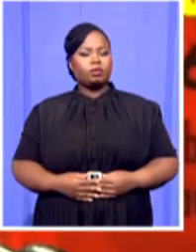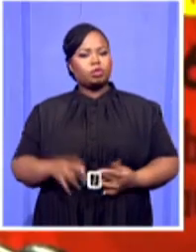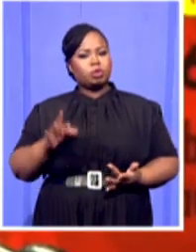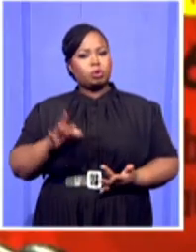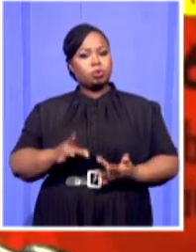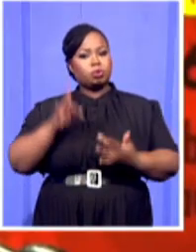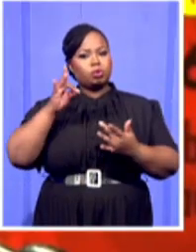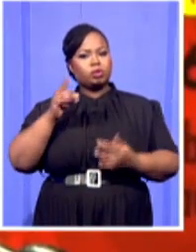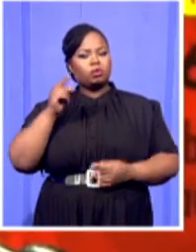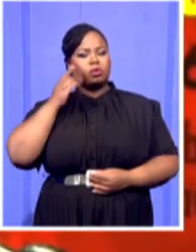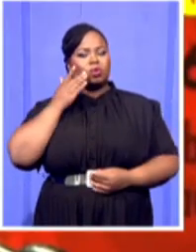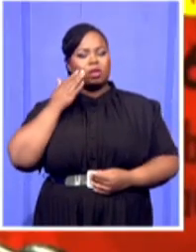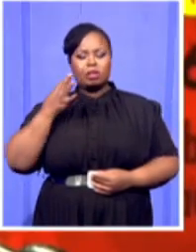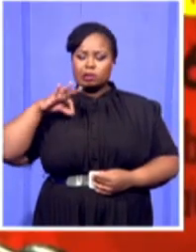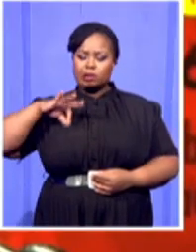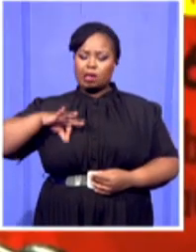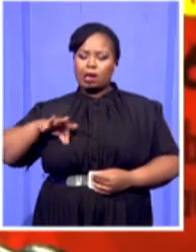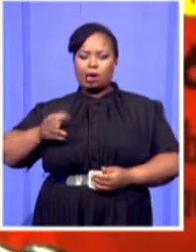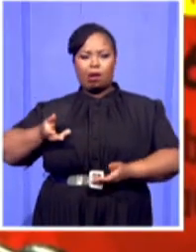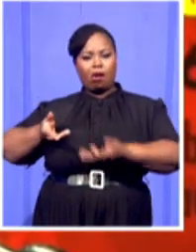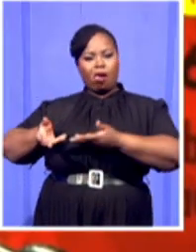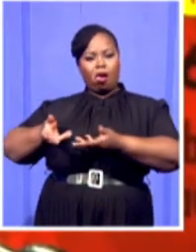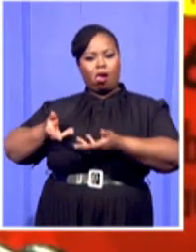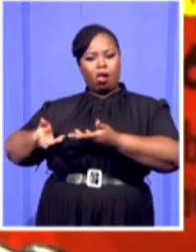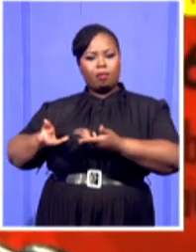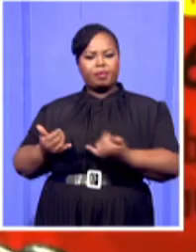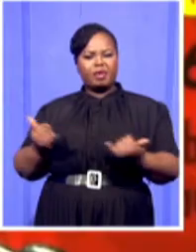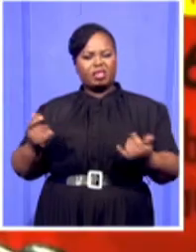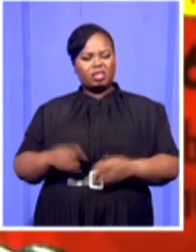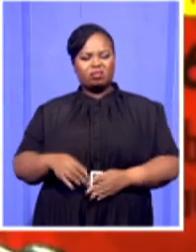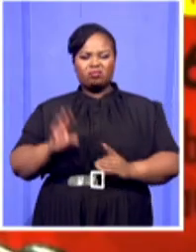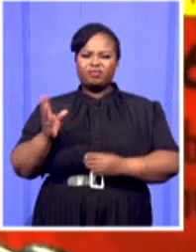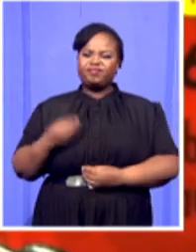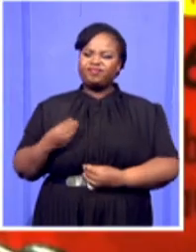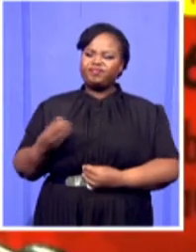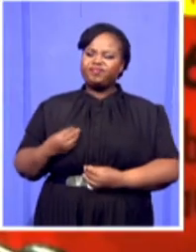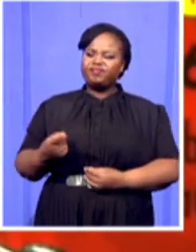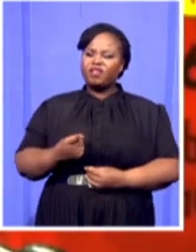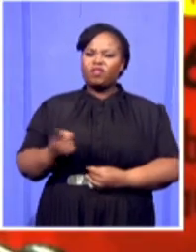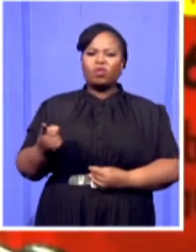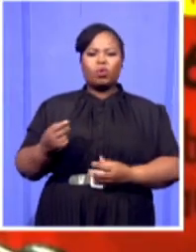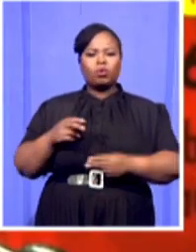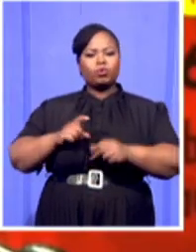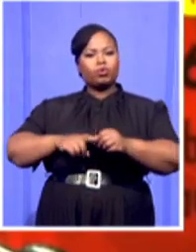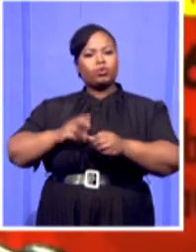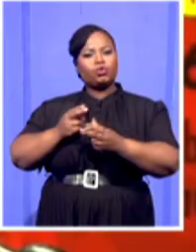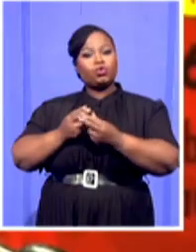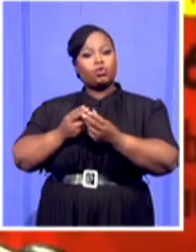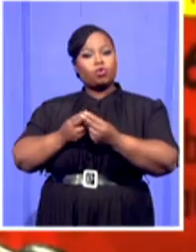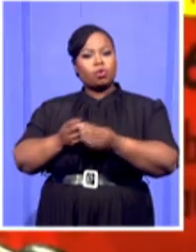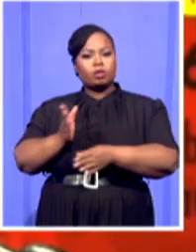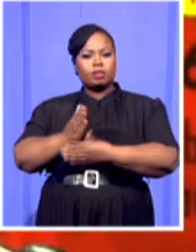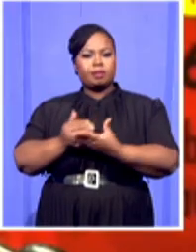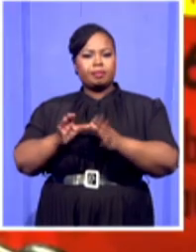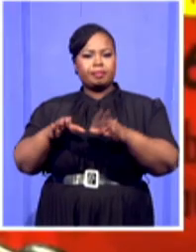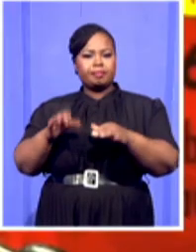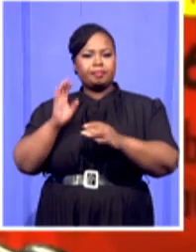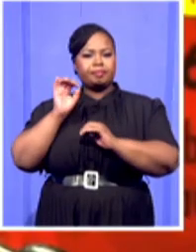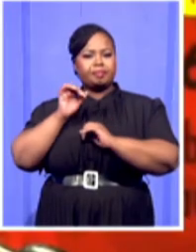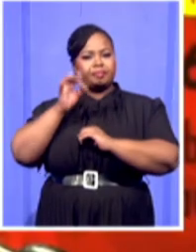a side wage agreement and blatantly undermine collective bargaining in the public sector.